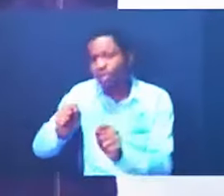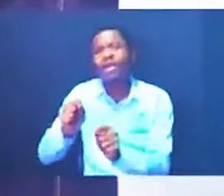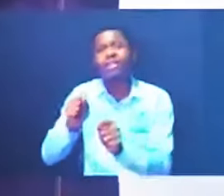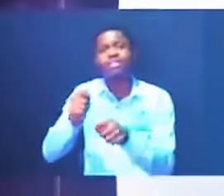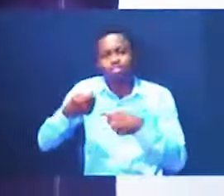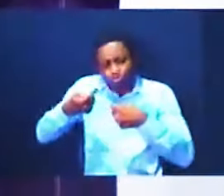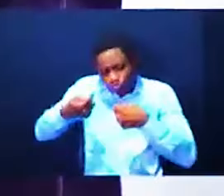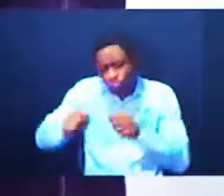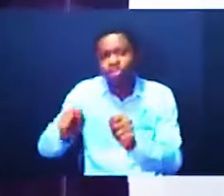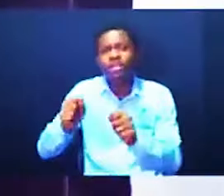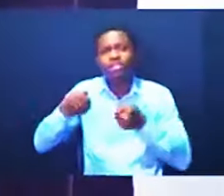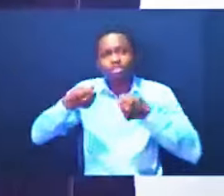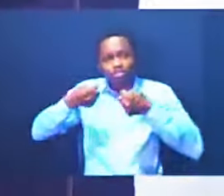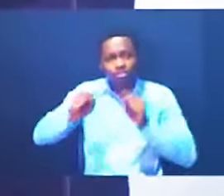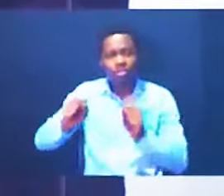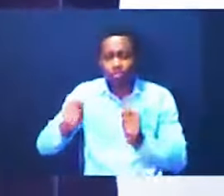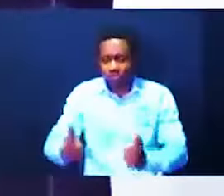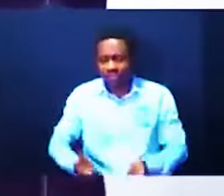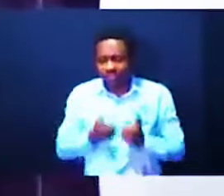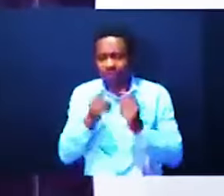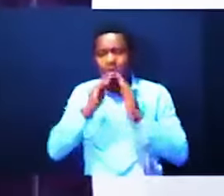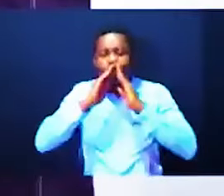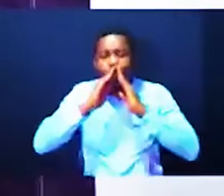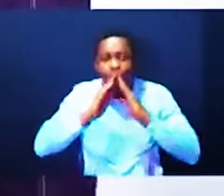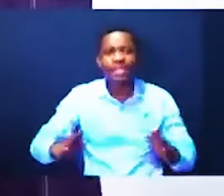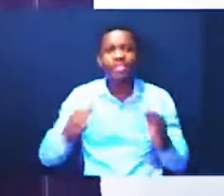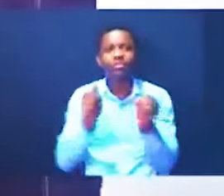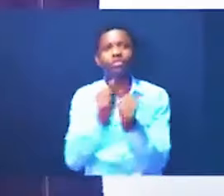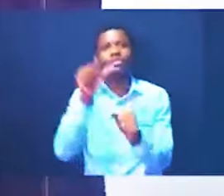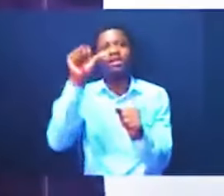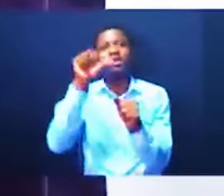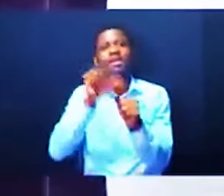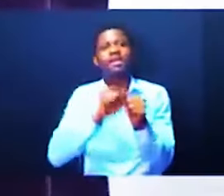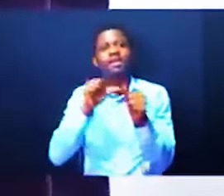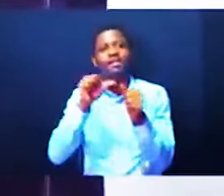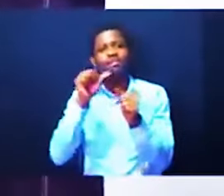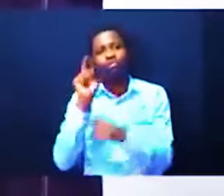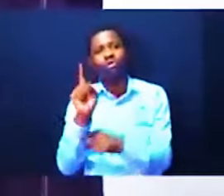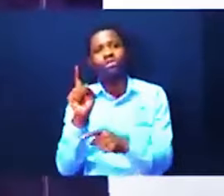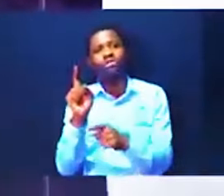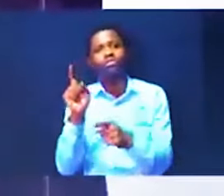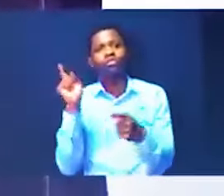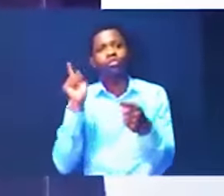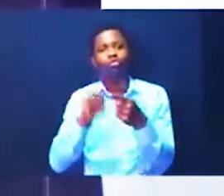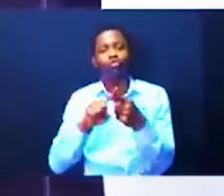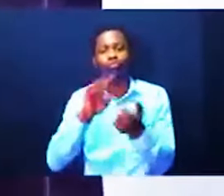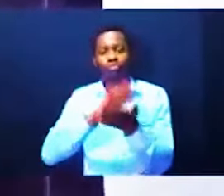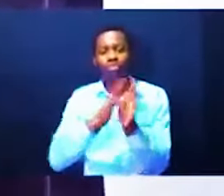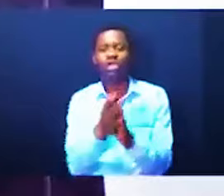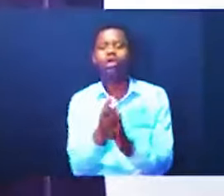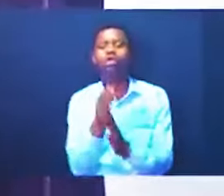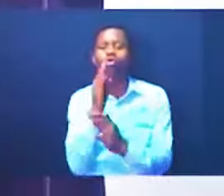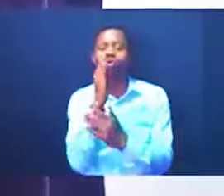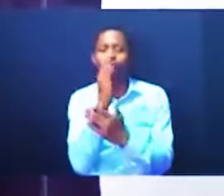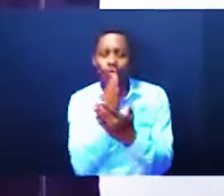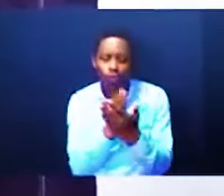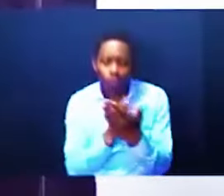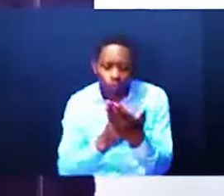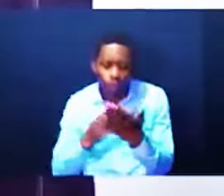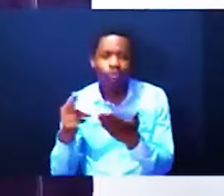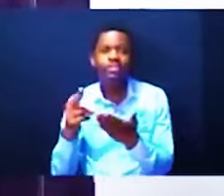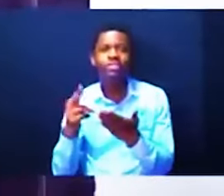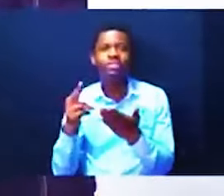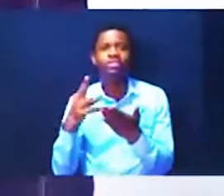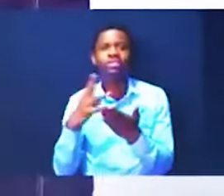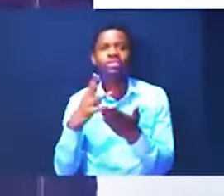Lord. Muni moni nipa nyina entem asomdwe ne ahotia obi kwatia onhunu ewrade akire no. And